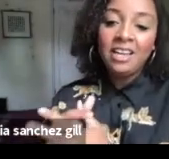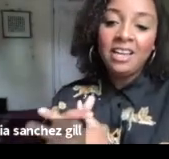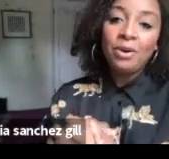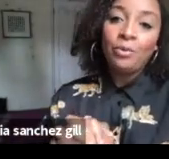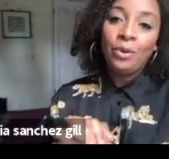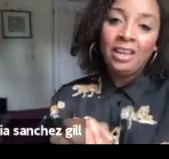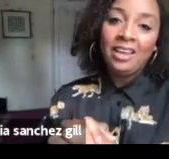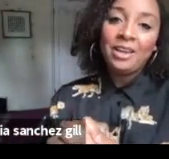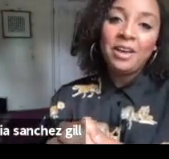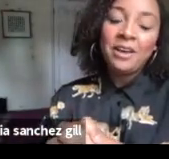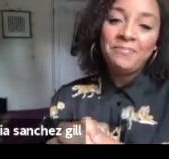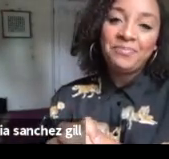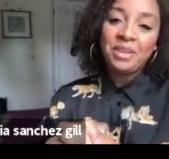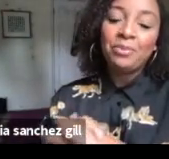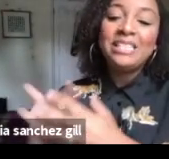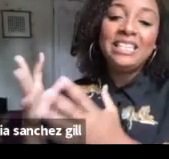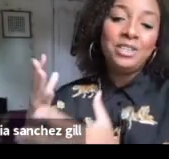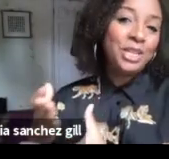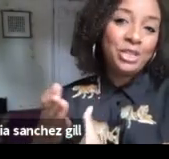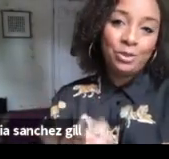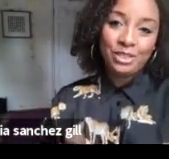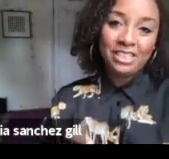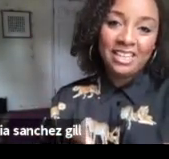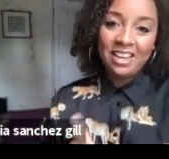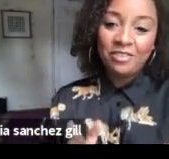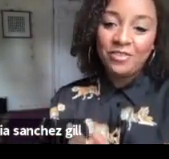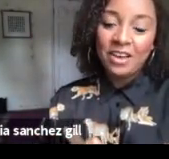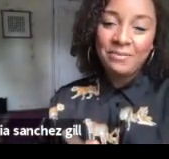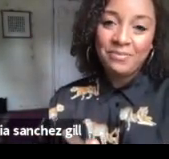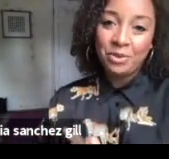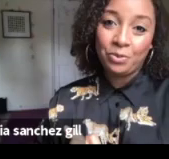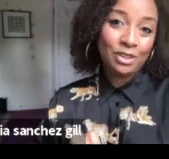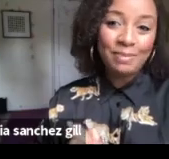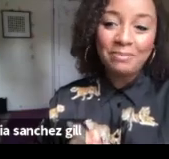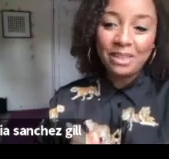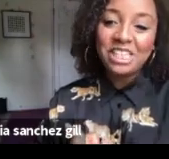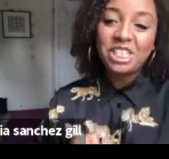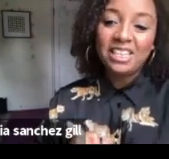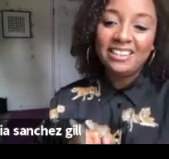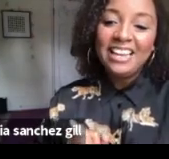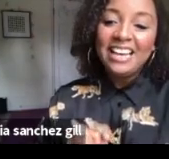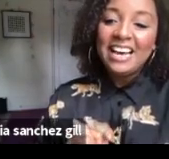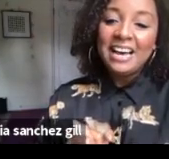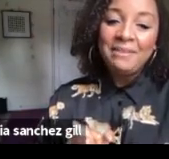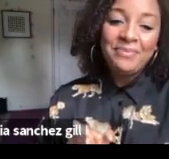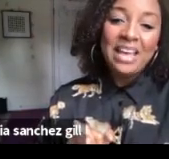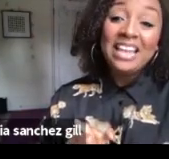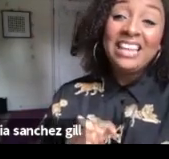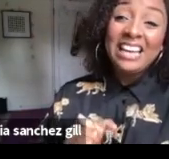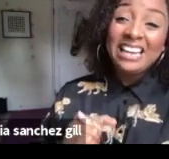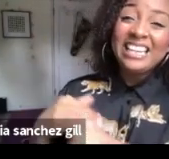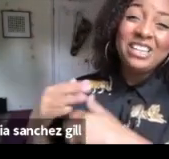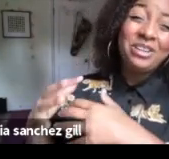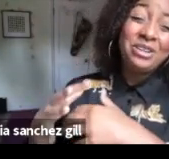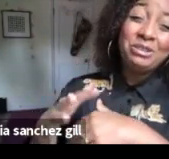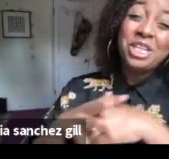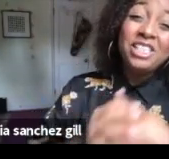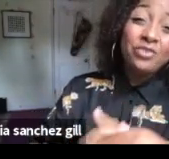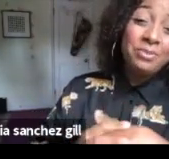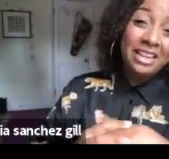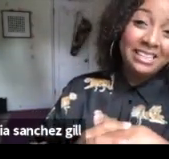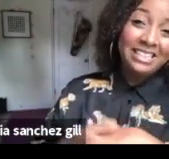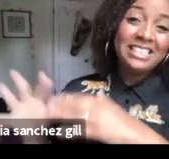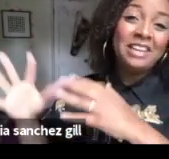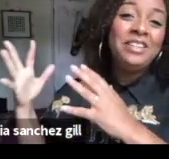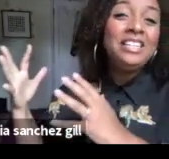population, but we imprison 22% of the world's population. And then, you know, just